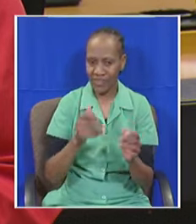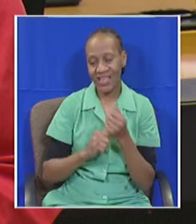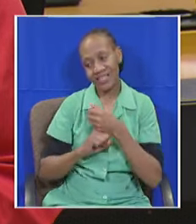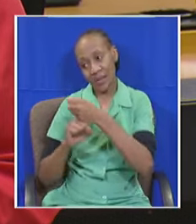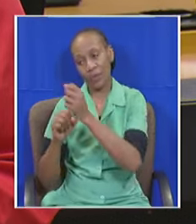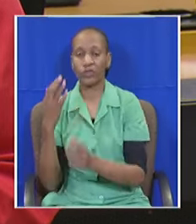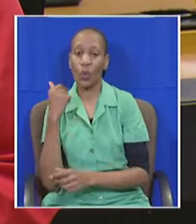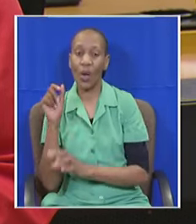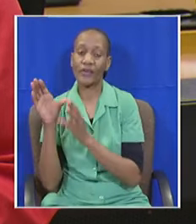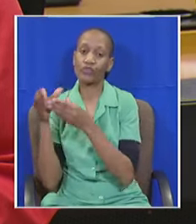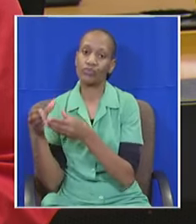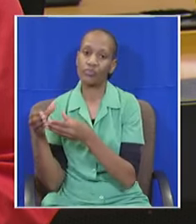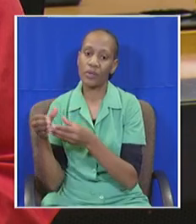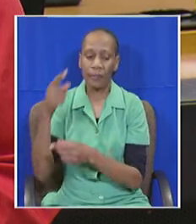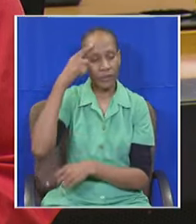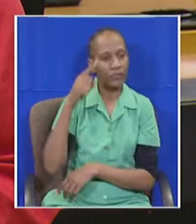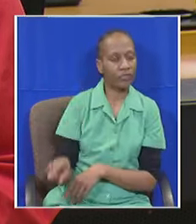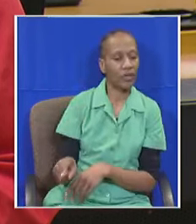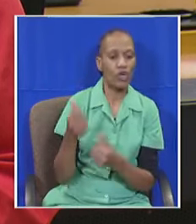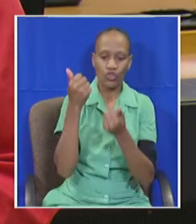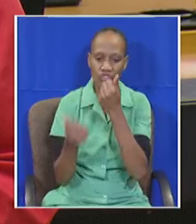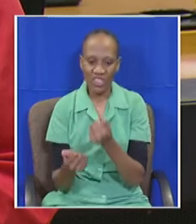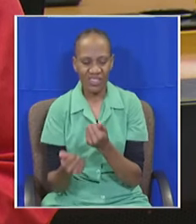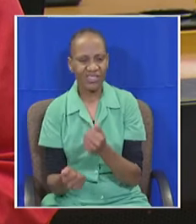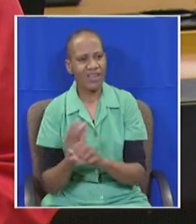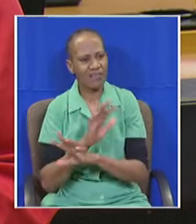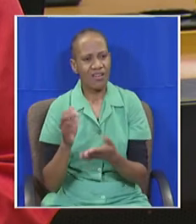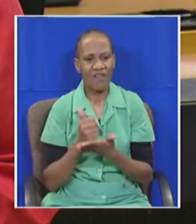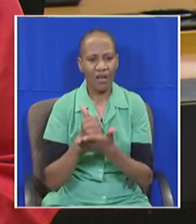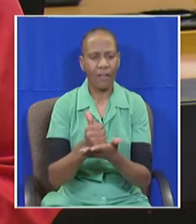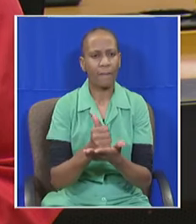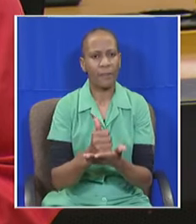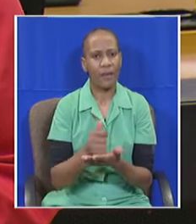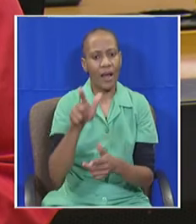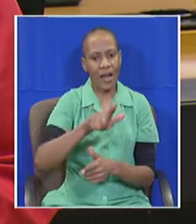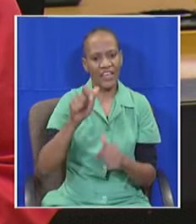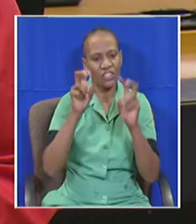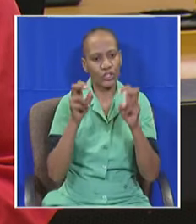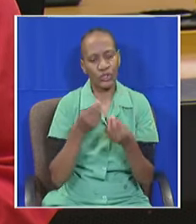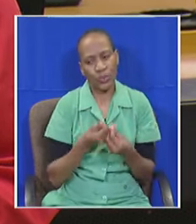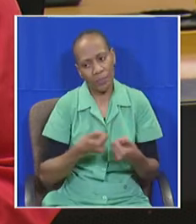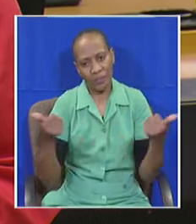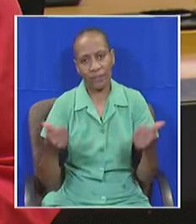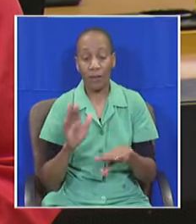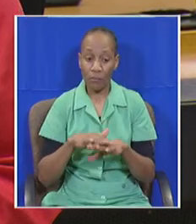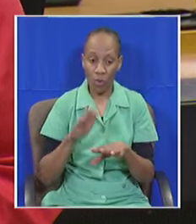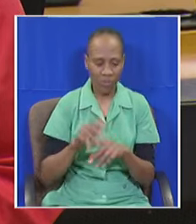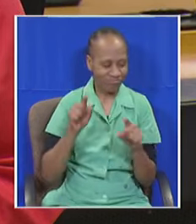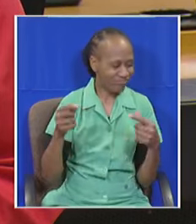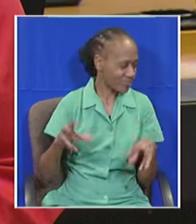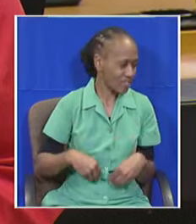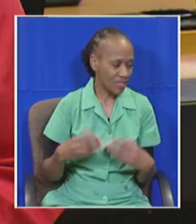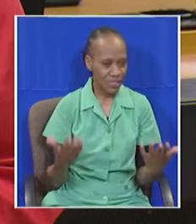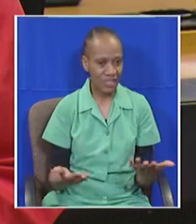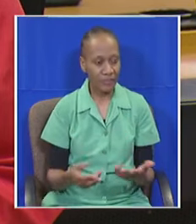interest over the interest of justice and rapid land restitution. We further condemn the ineptitude